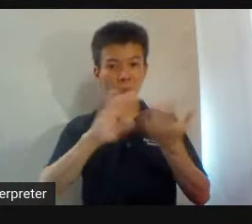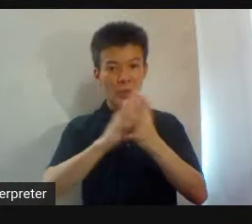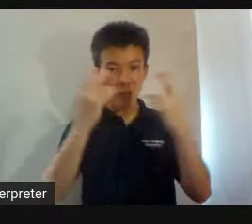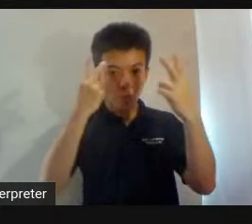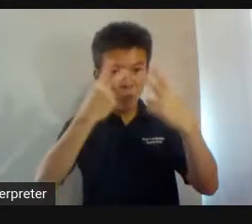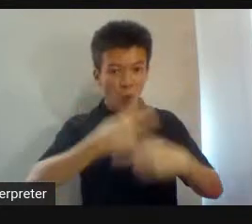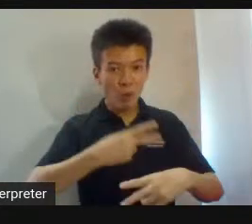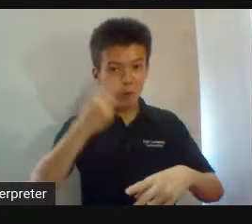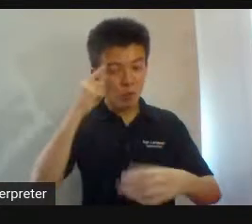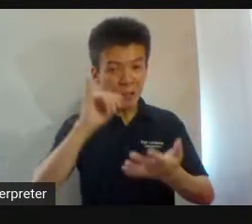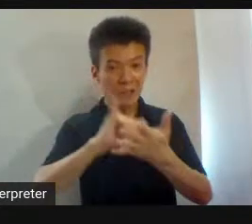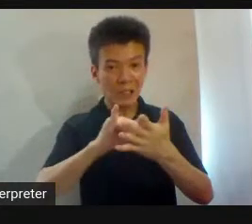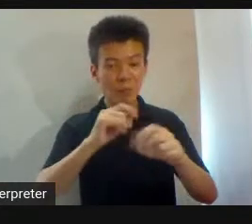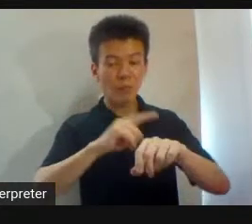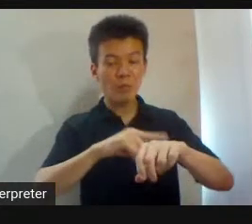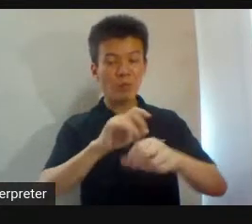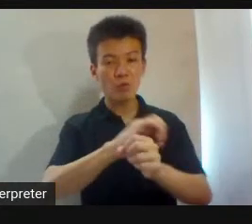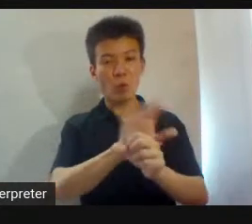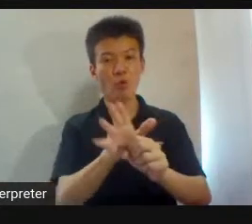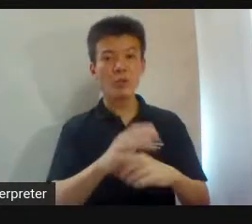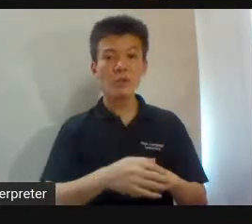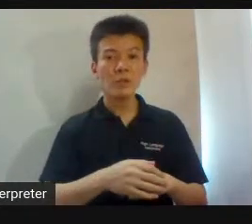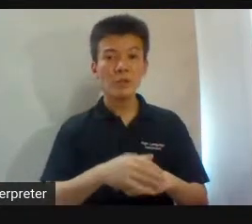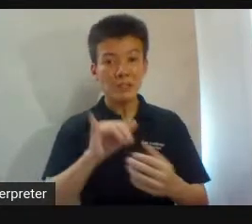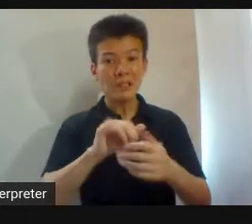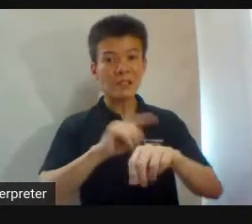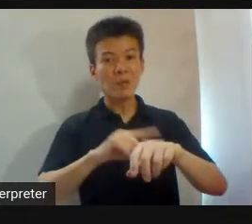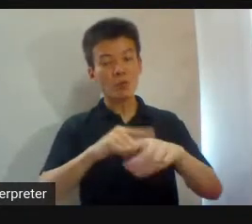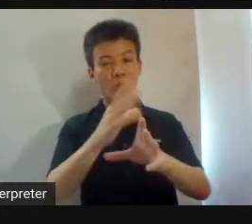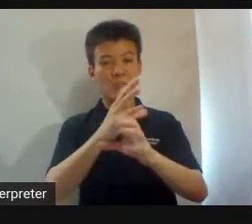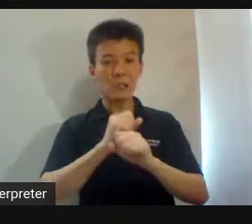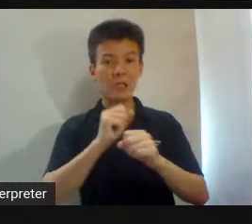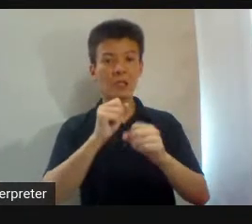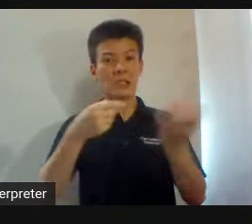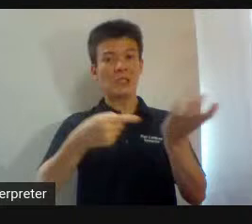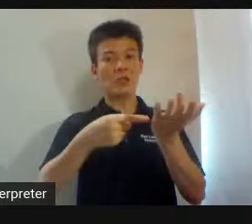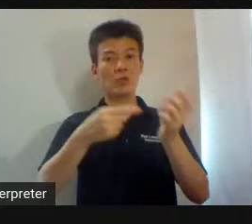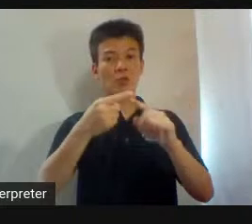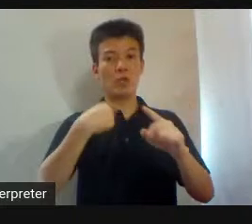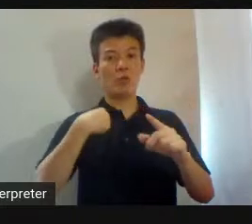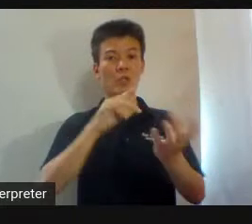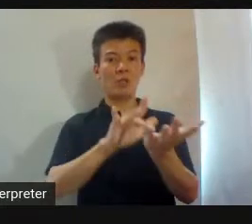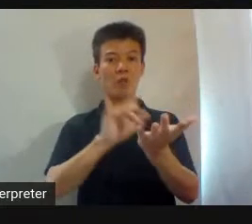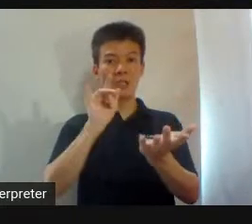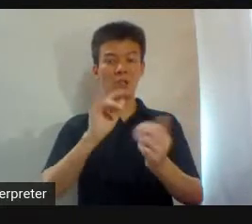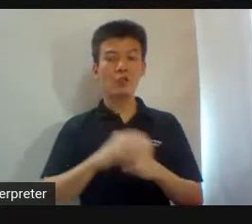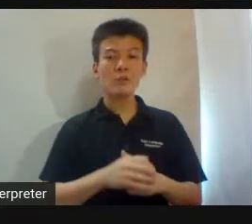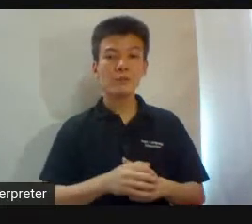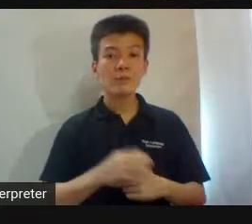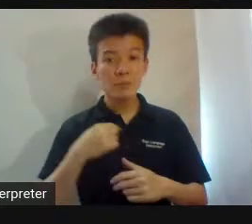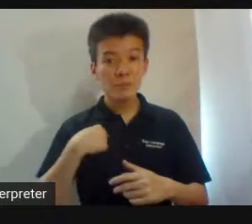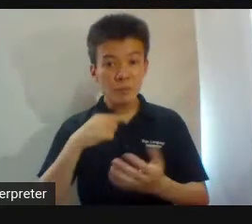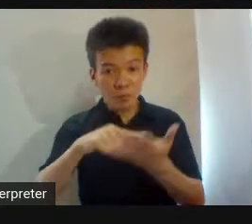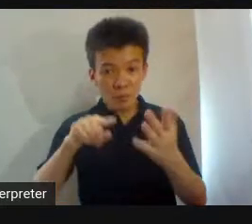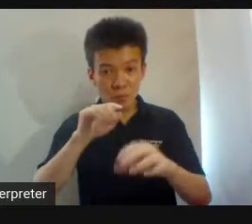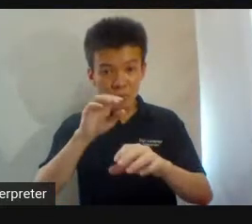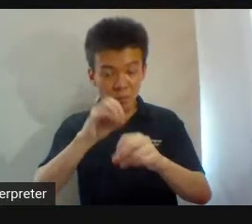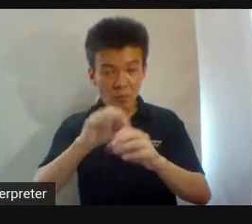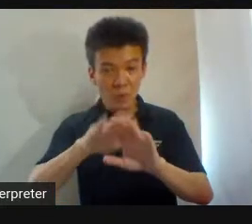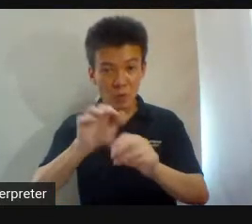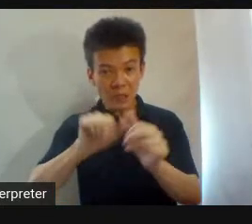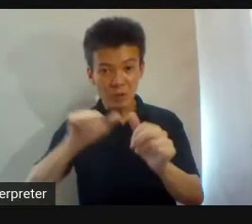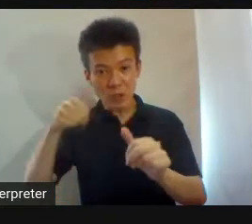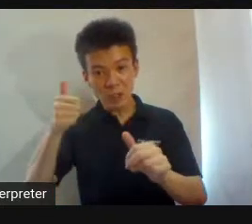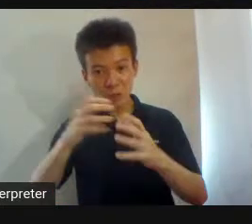a time of COVID. So in this time, you know, we harness technology to our advantage and we check in on each other a